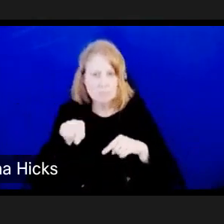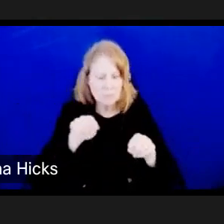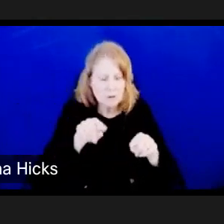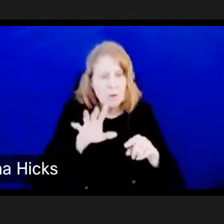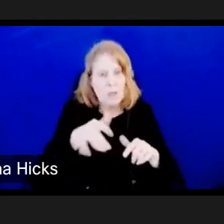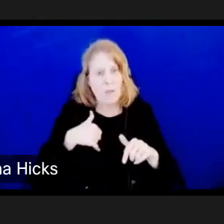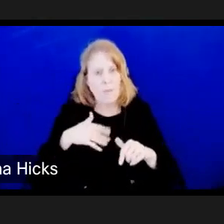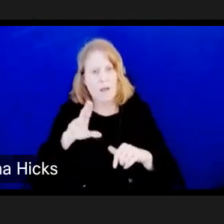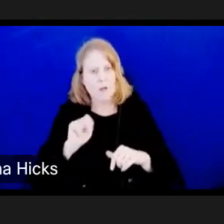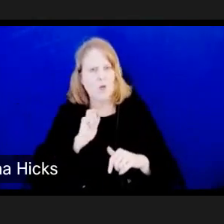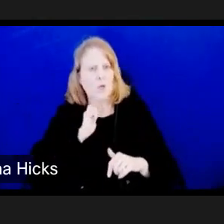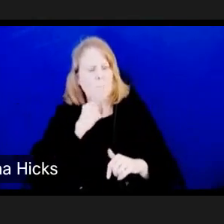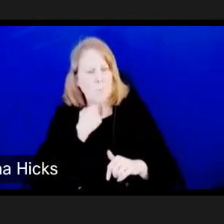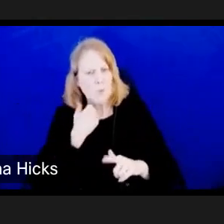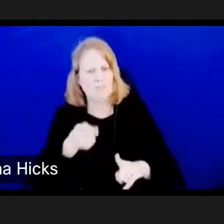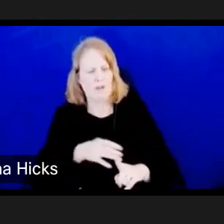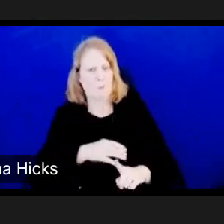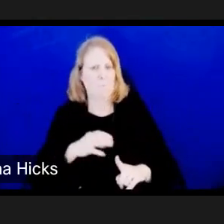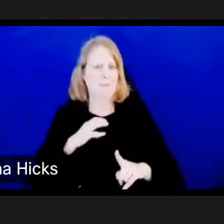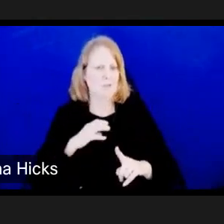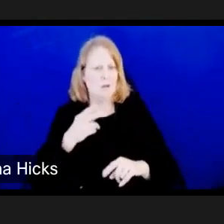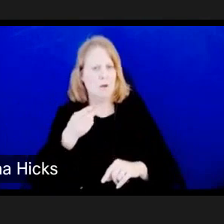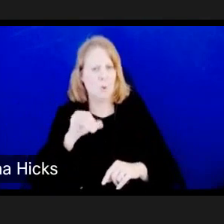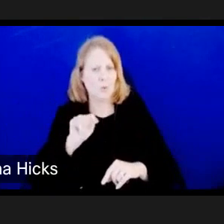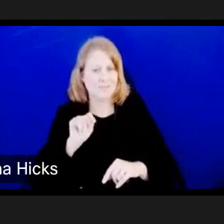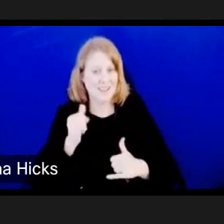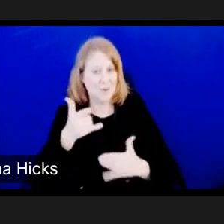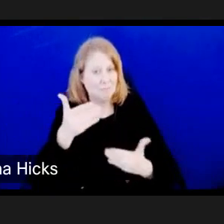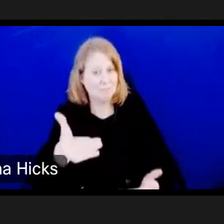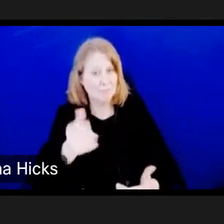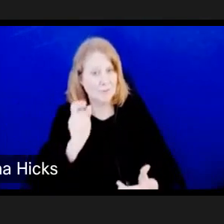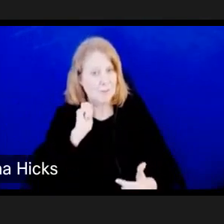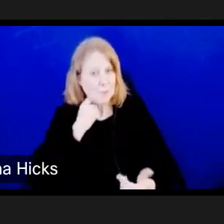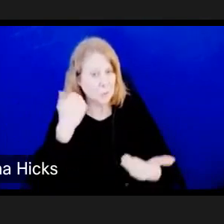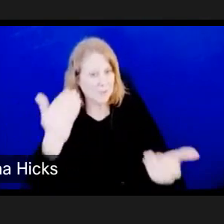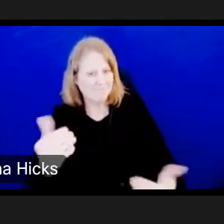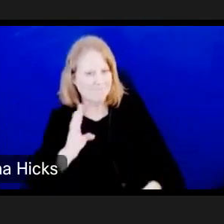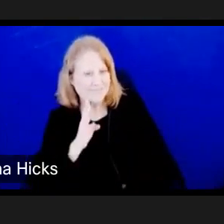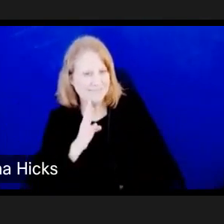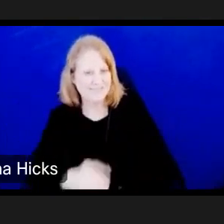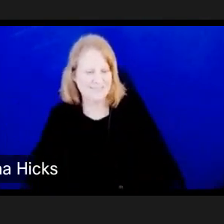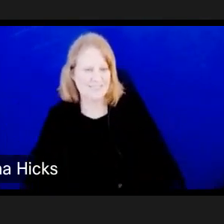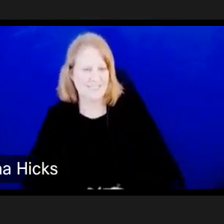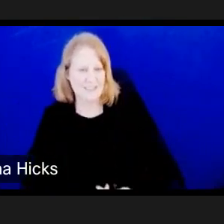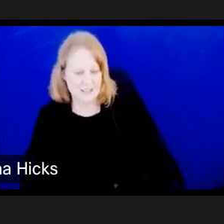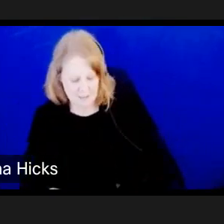unmute Commissioner Hoyt, and hold on, you are unmuted. Go ahead.